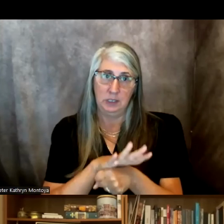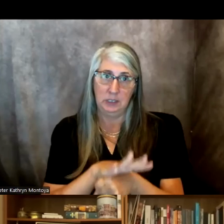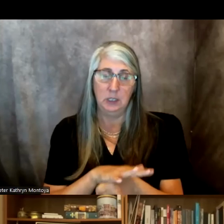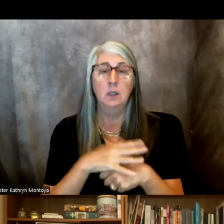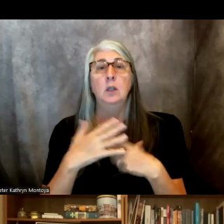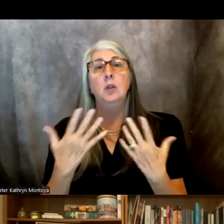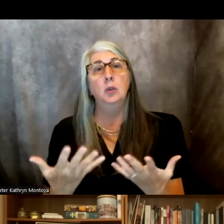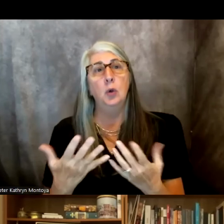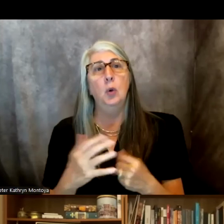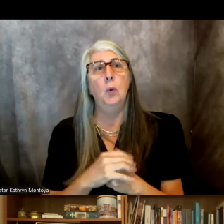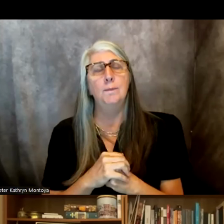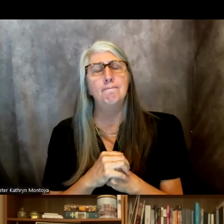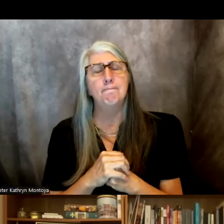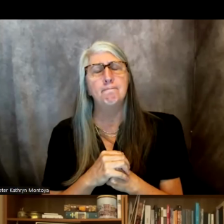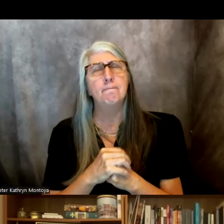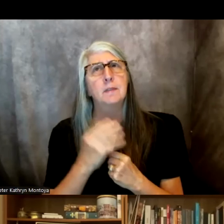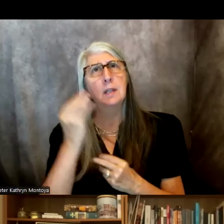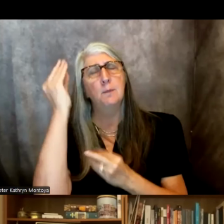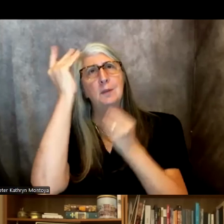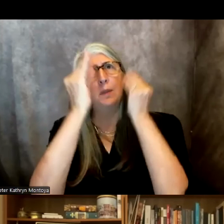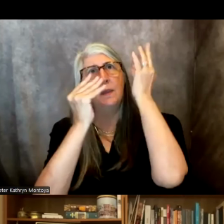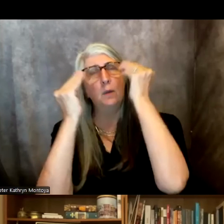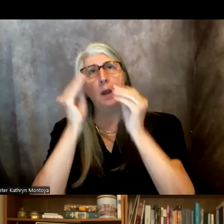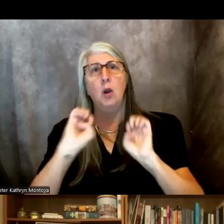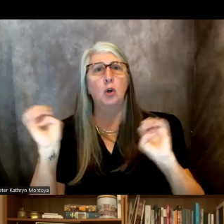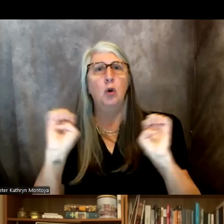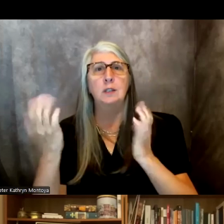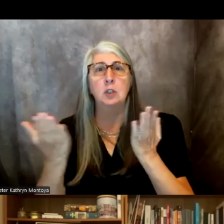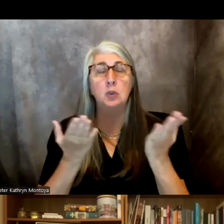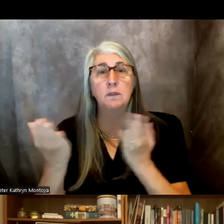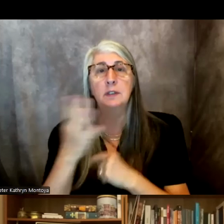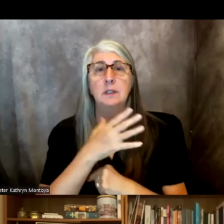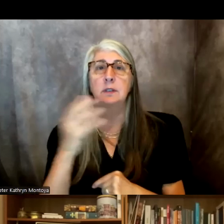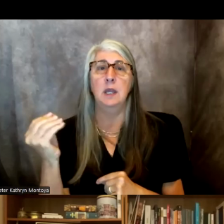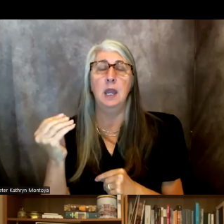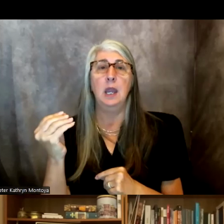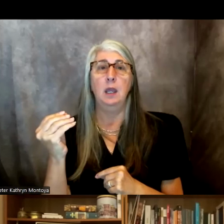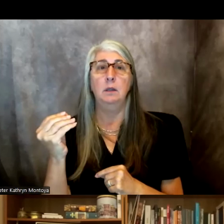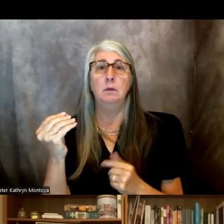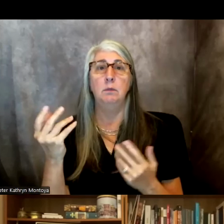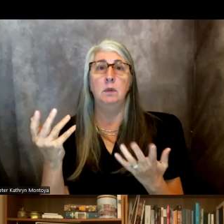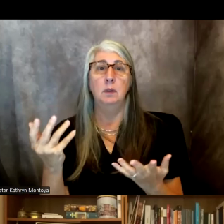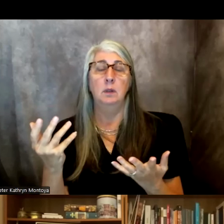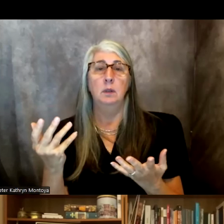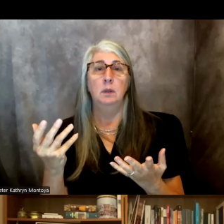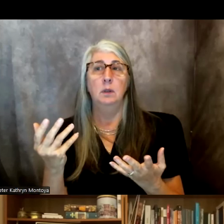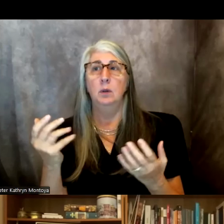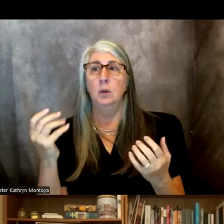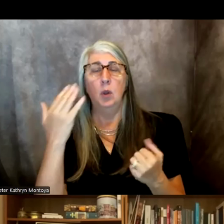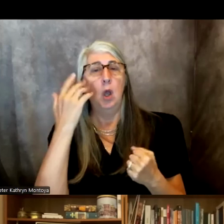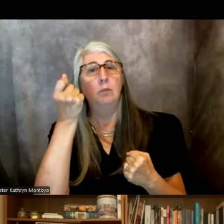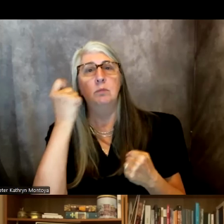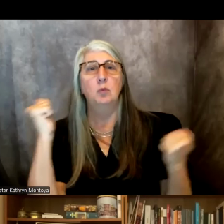So it makes me really reflect on the crisis services and the fact that we've all been pushing